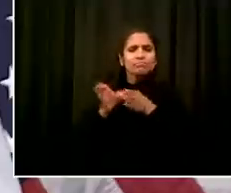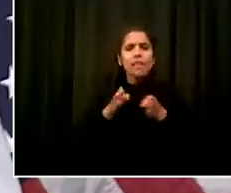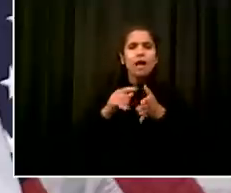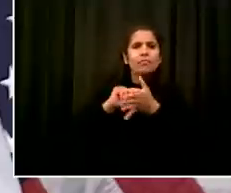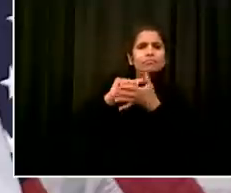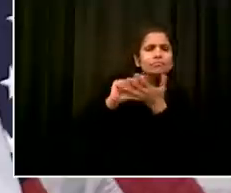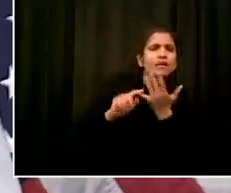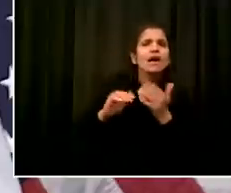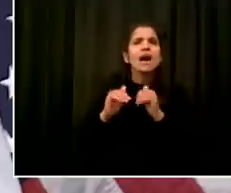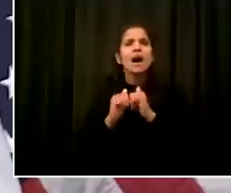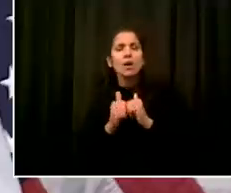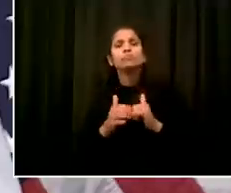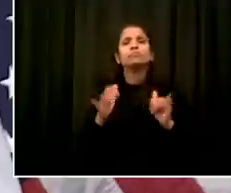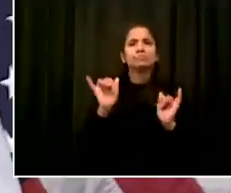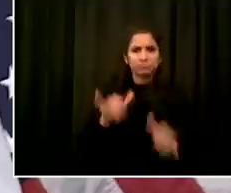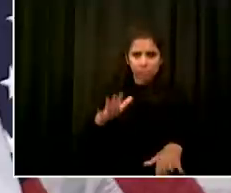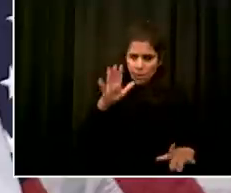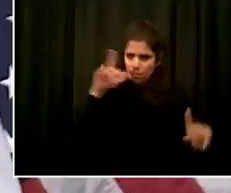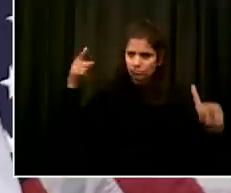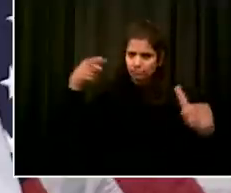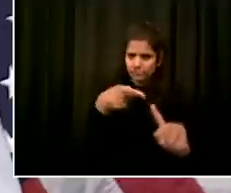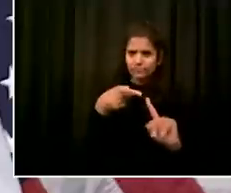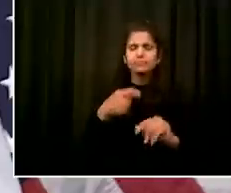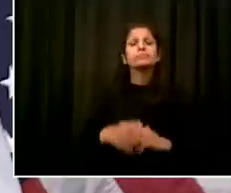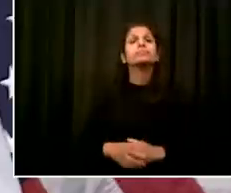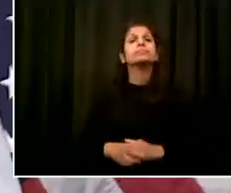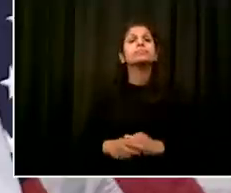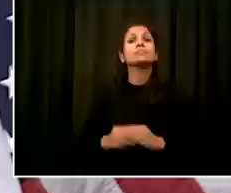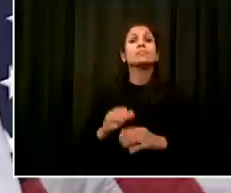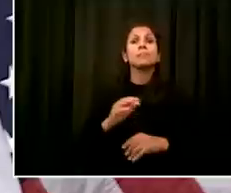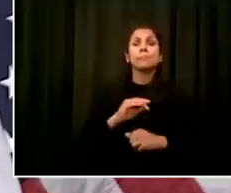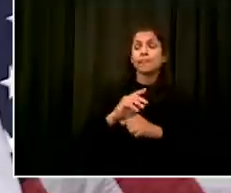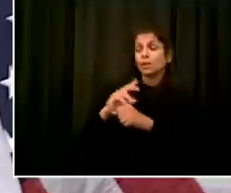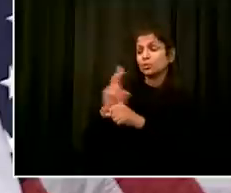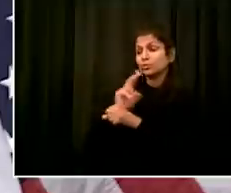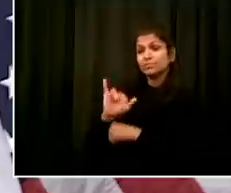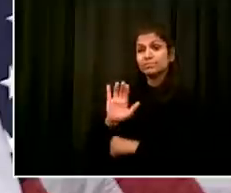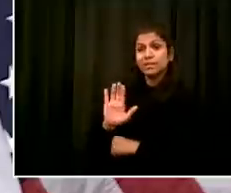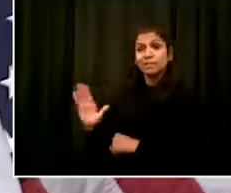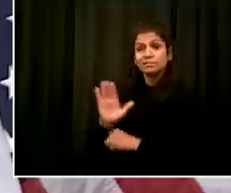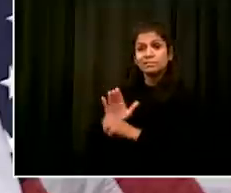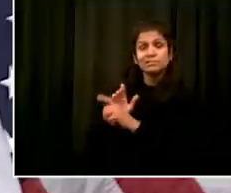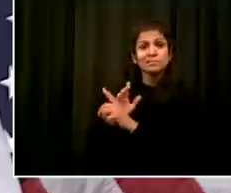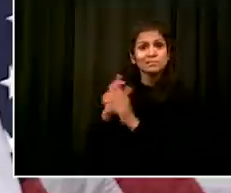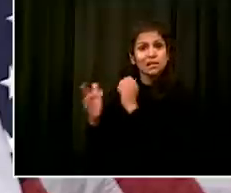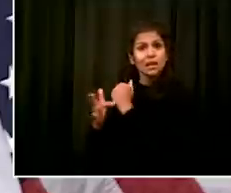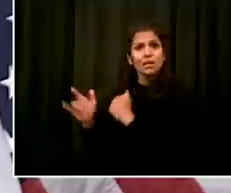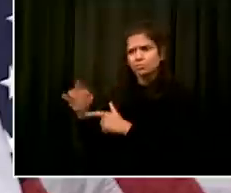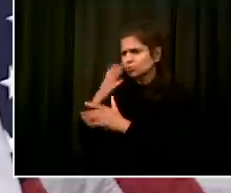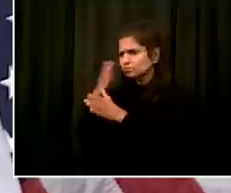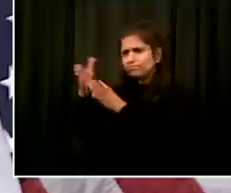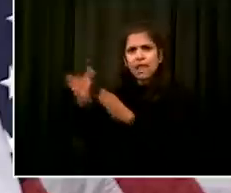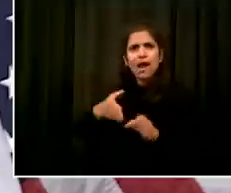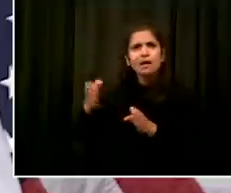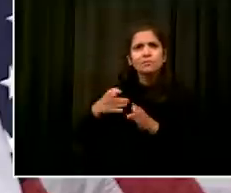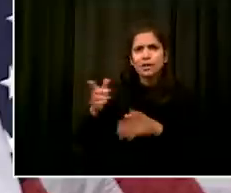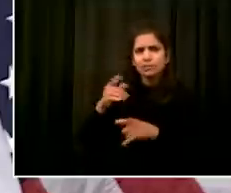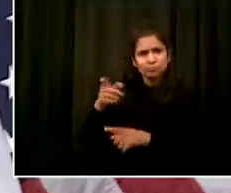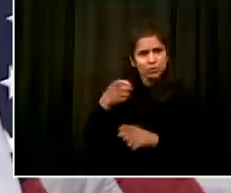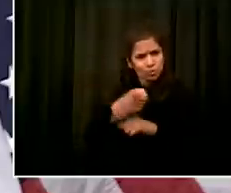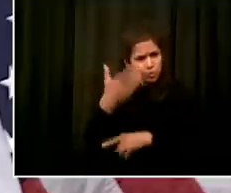keep the city orderly, I would have said, let's talk about that immediately. And I would say there's a 90-something percent chance we would have agreed, because that's been the